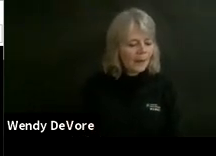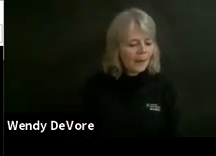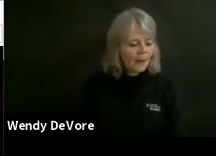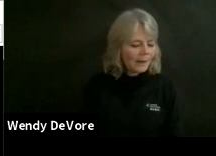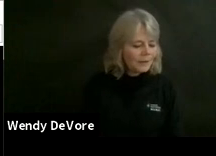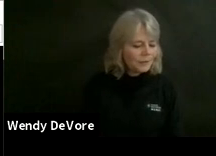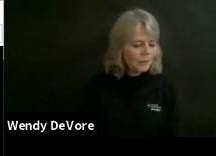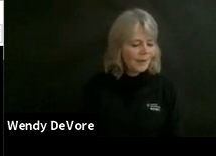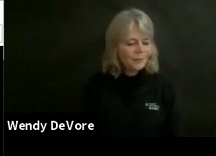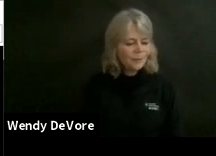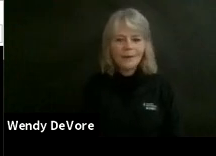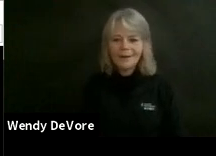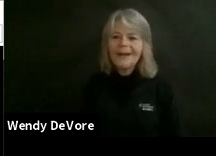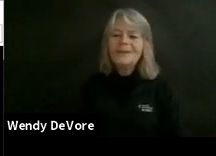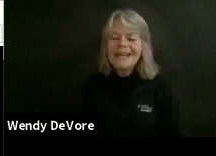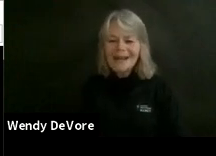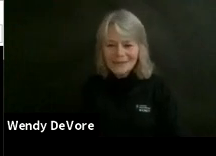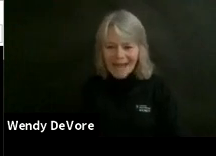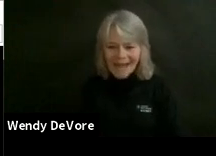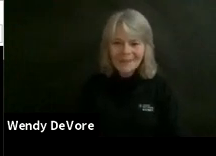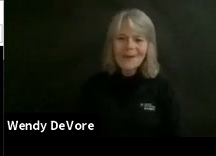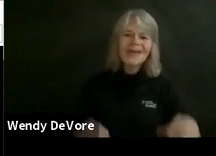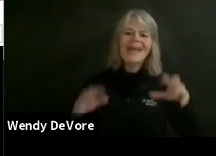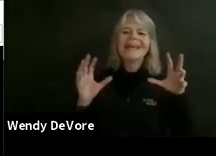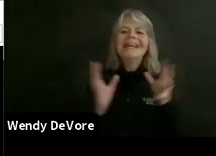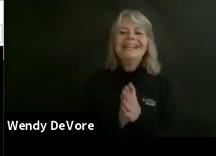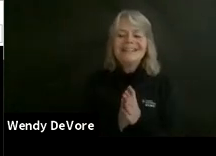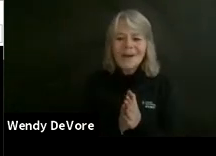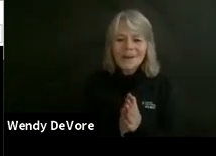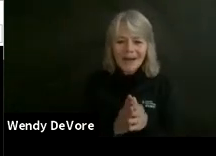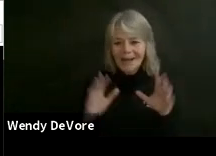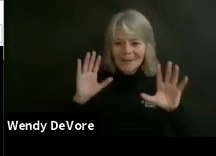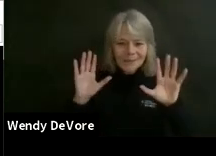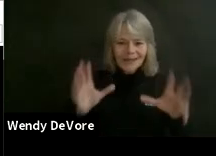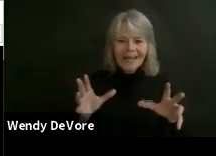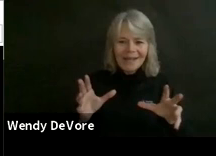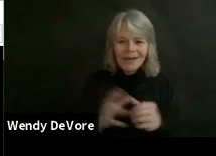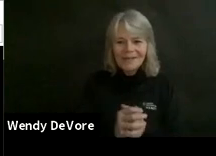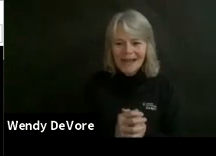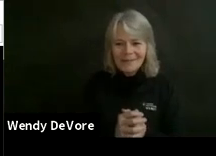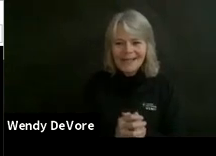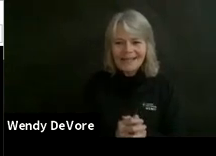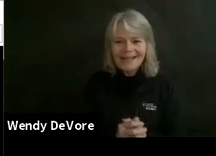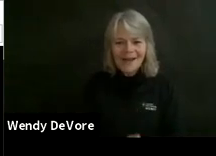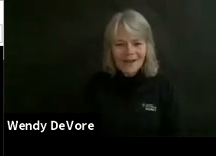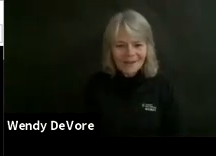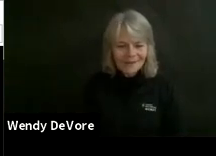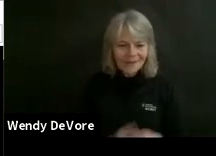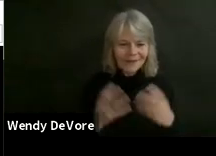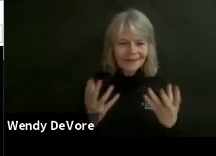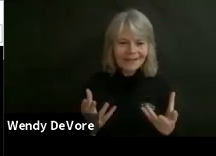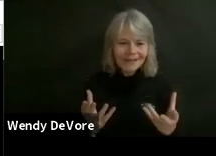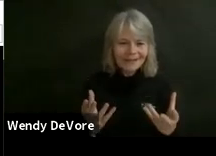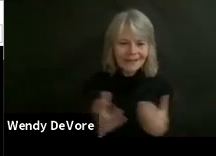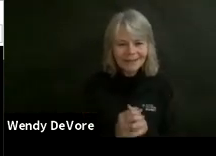So I just realized we are running out of time. Okay. So I don't have time to get in all of,